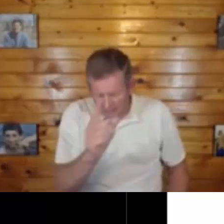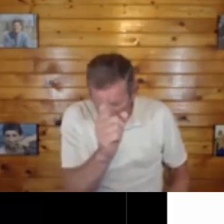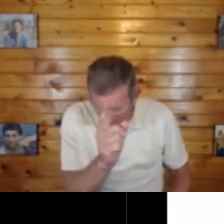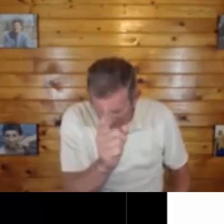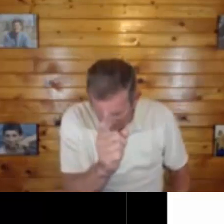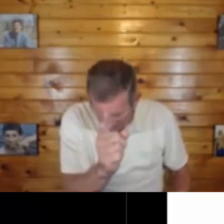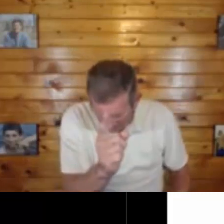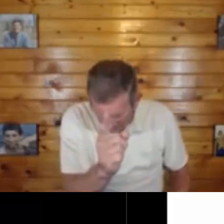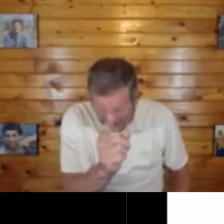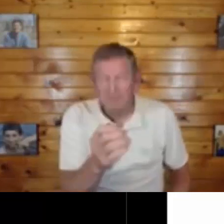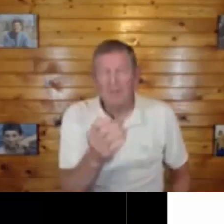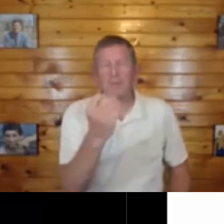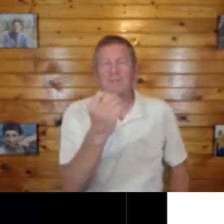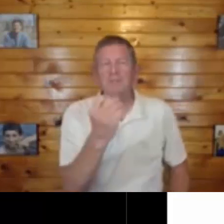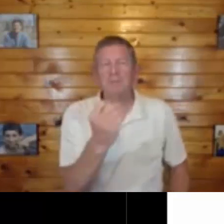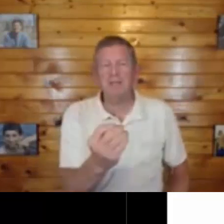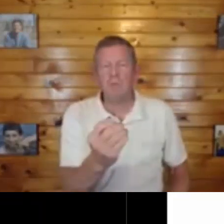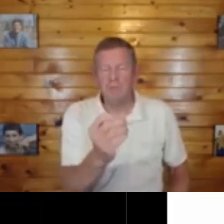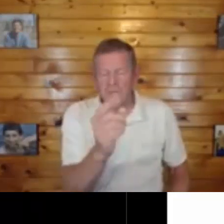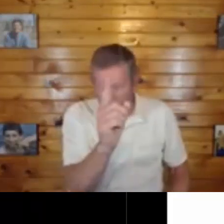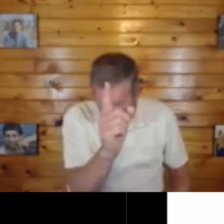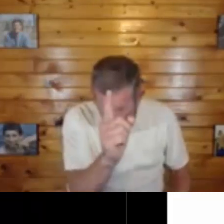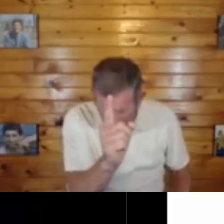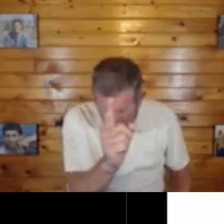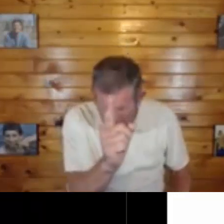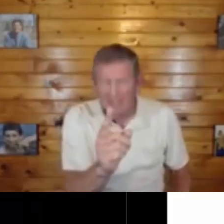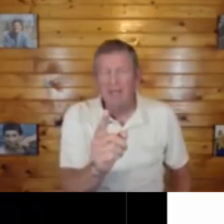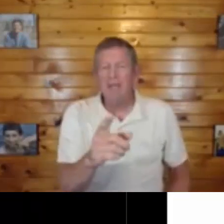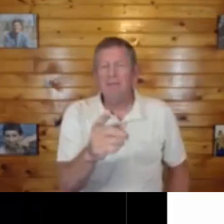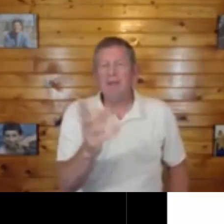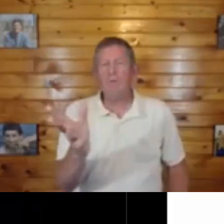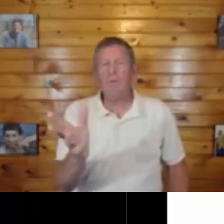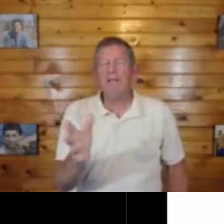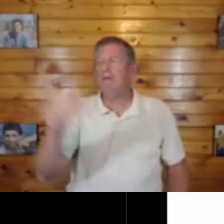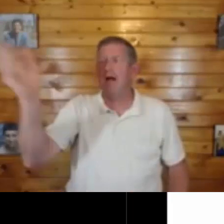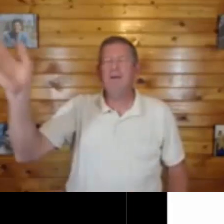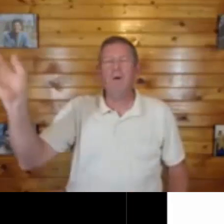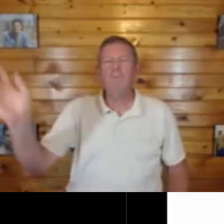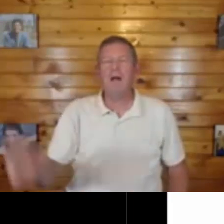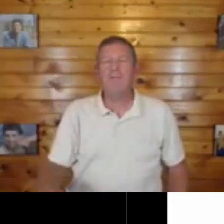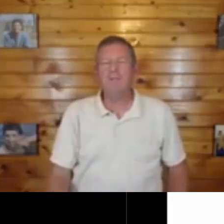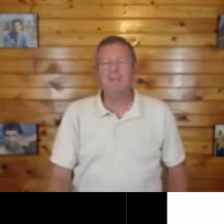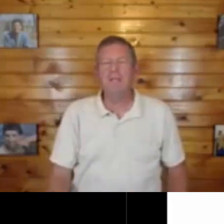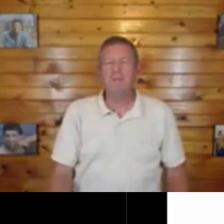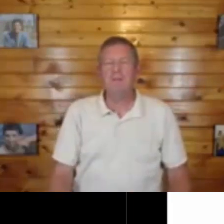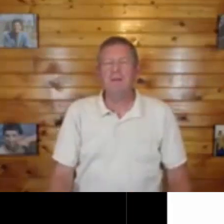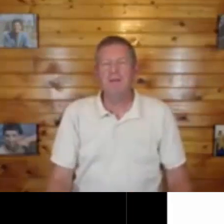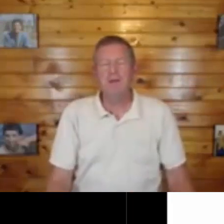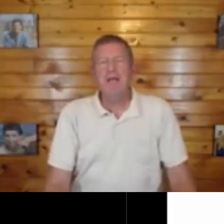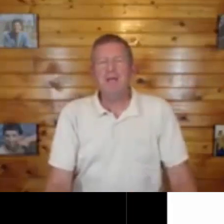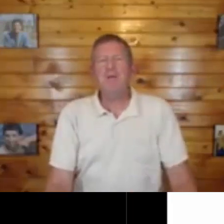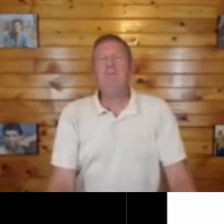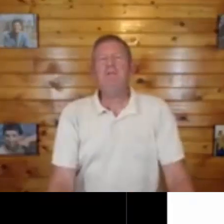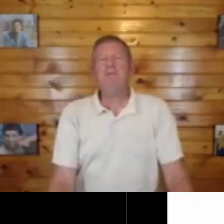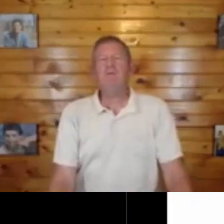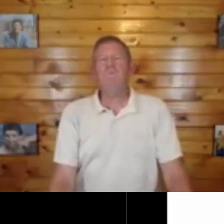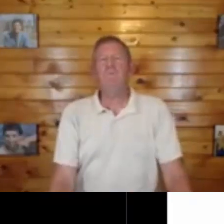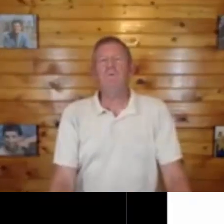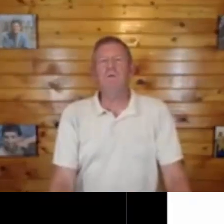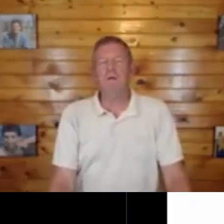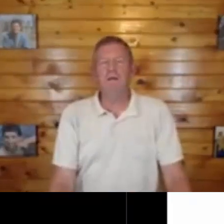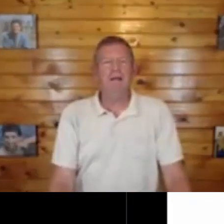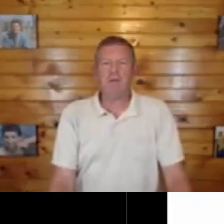you're speaking formally with respect towards some older person. And by the way, in a moment, I'll have Mrs. Nesbitt come in here, and you'll hear me